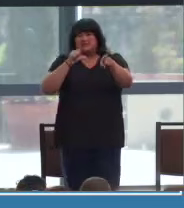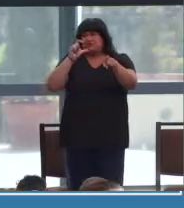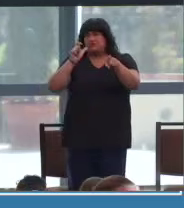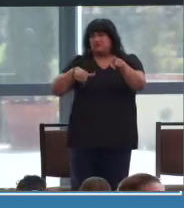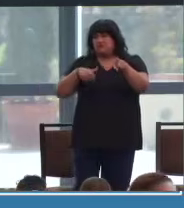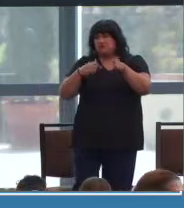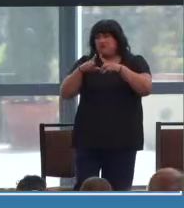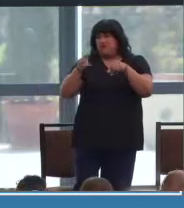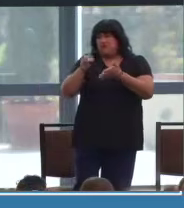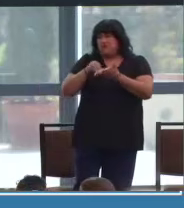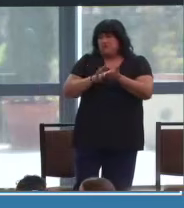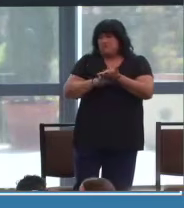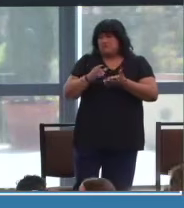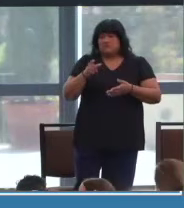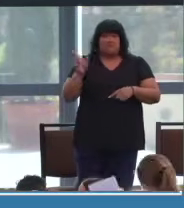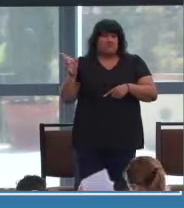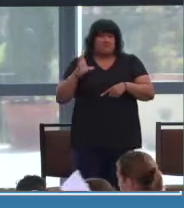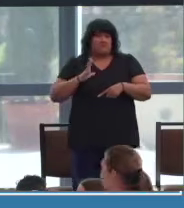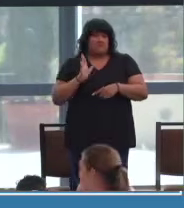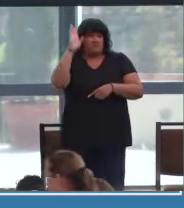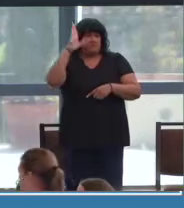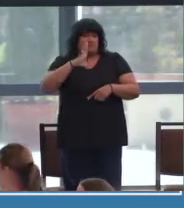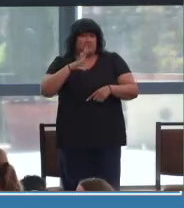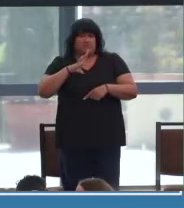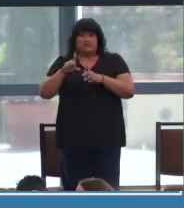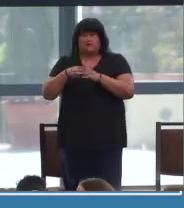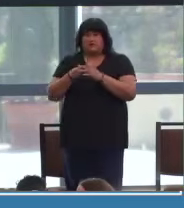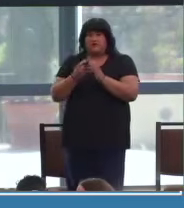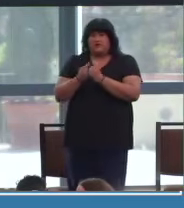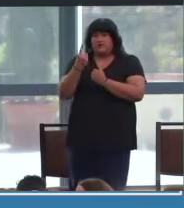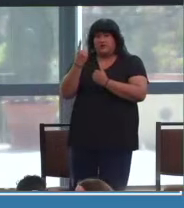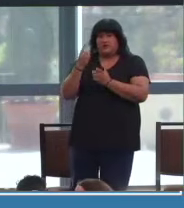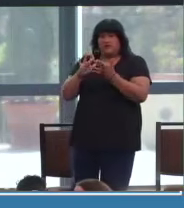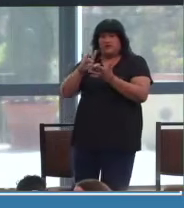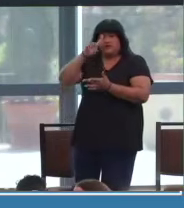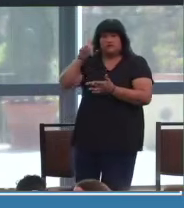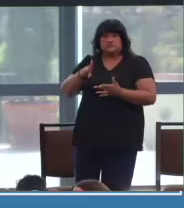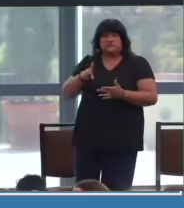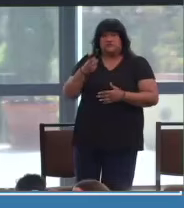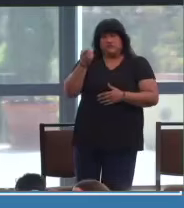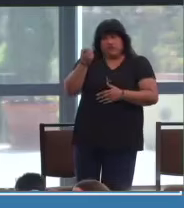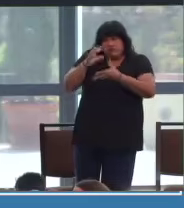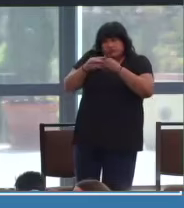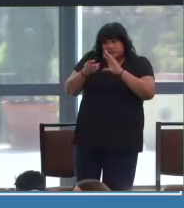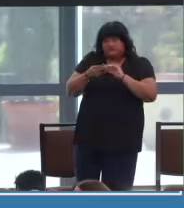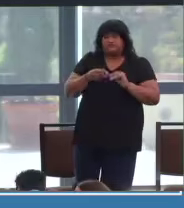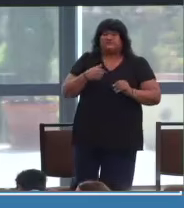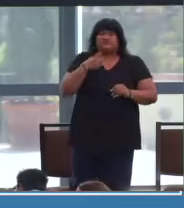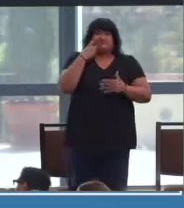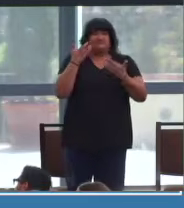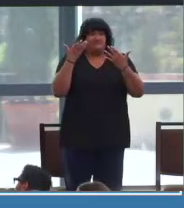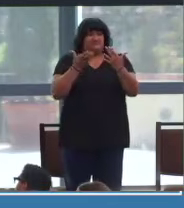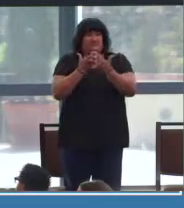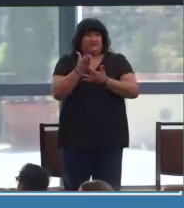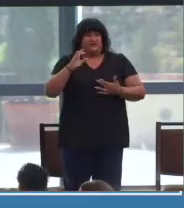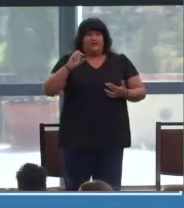raising is fine too. I can start with one from online. Okay. It's a little bit of a story prior. I just went through an egg